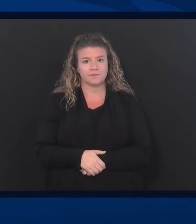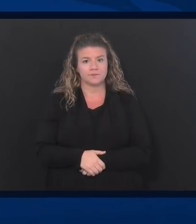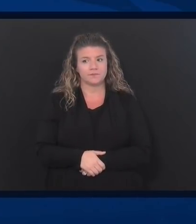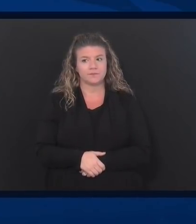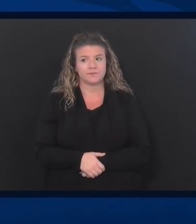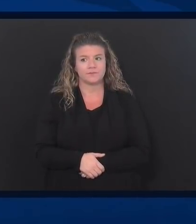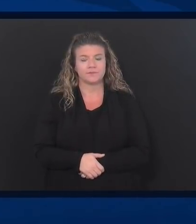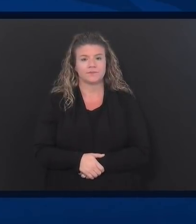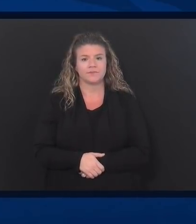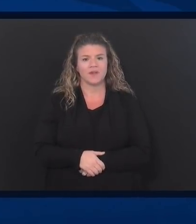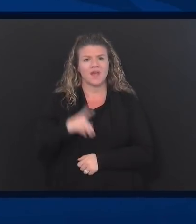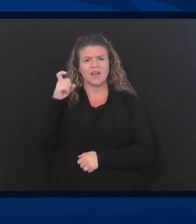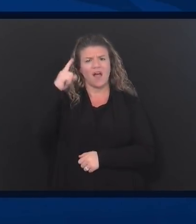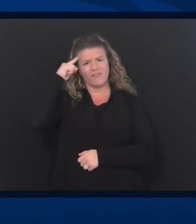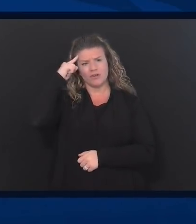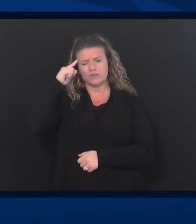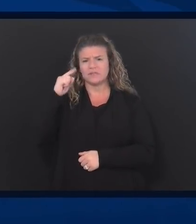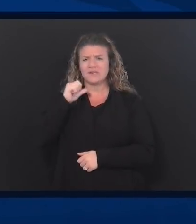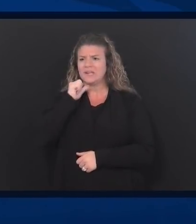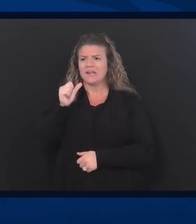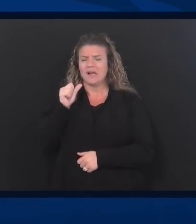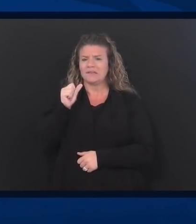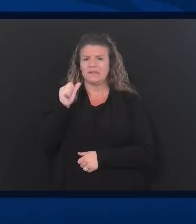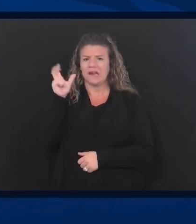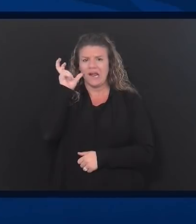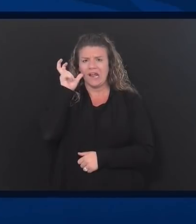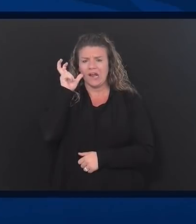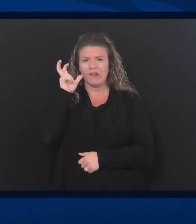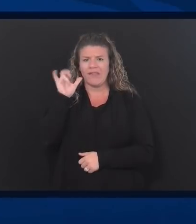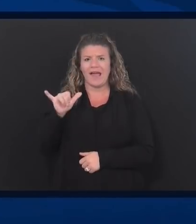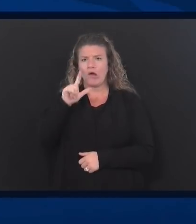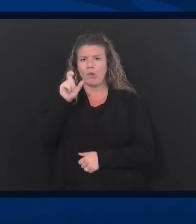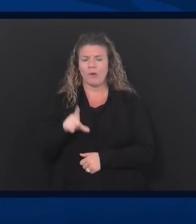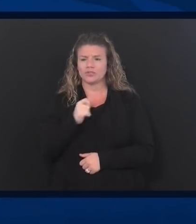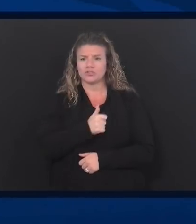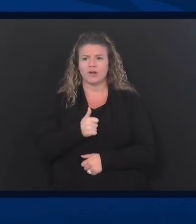Hear the question, if it was coming to me. I'm sorry.